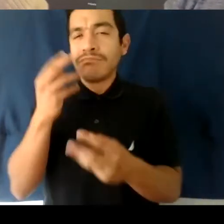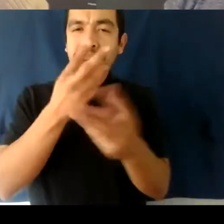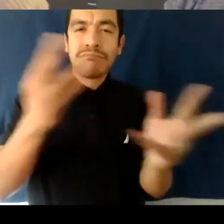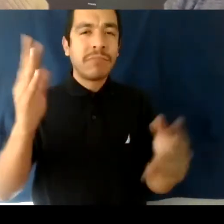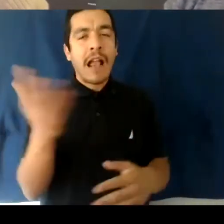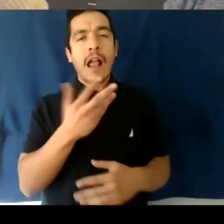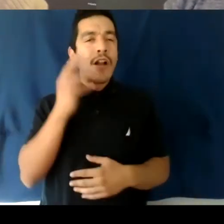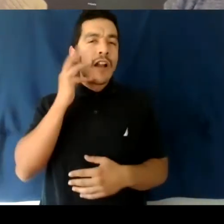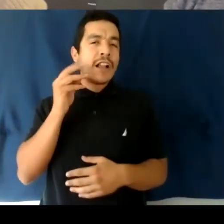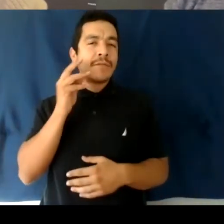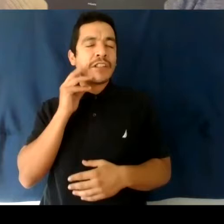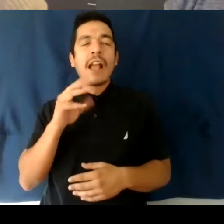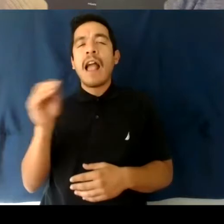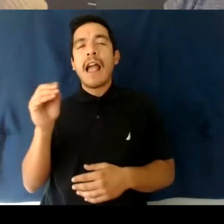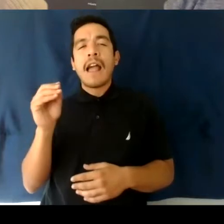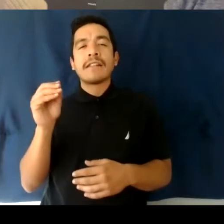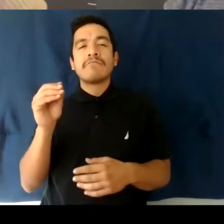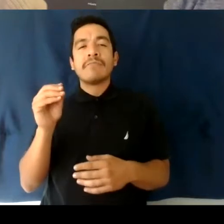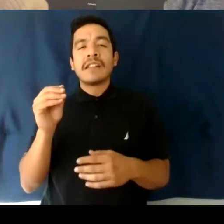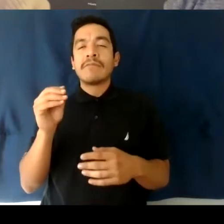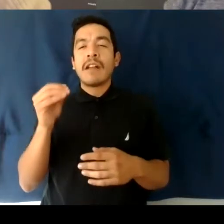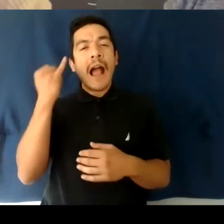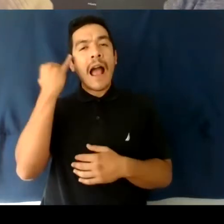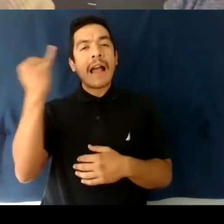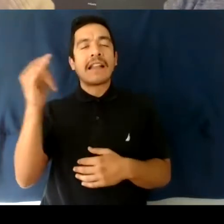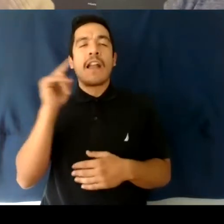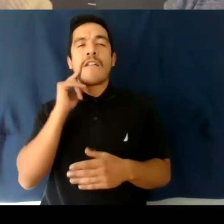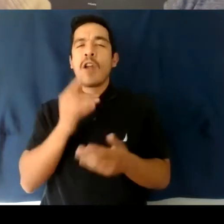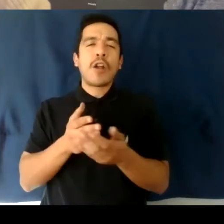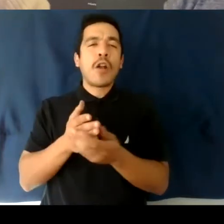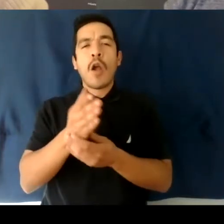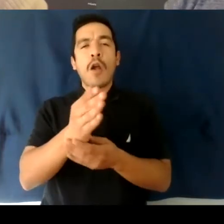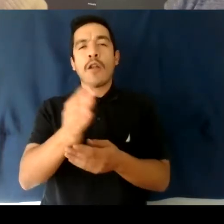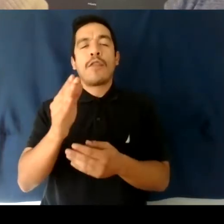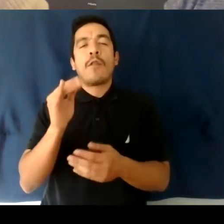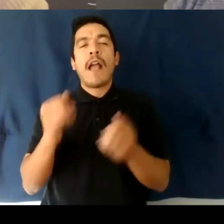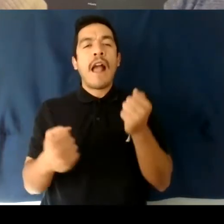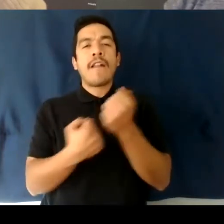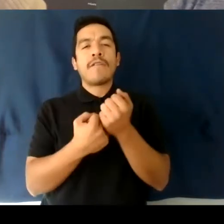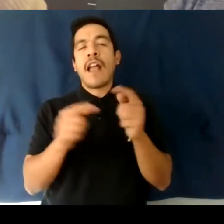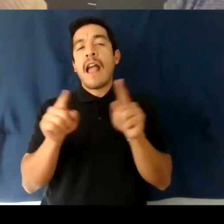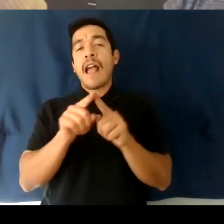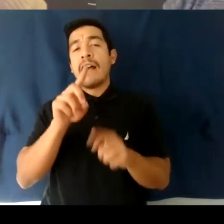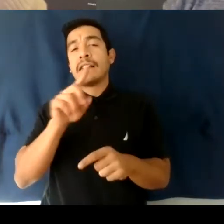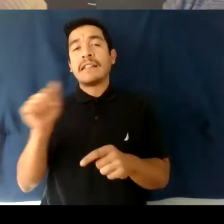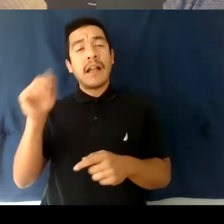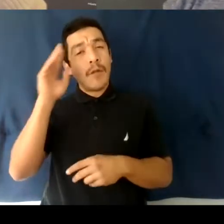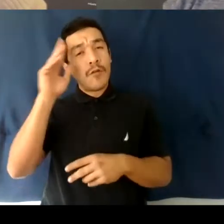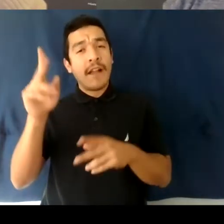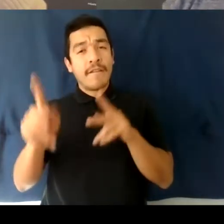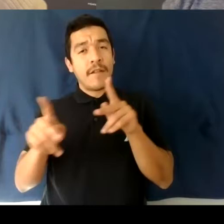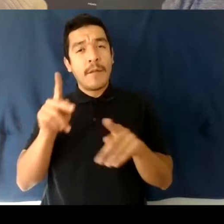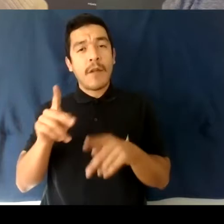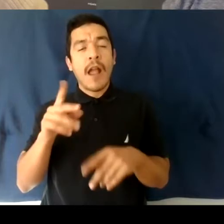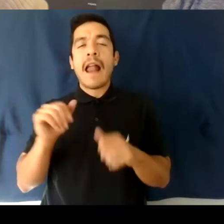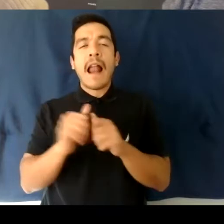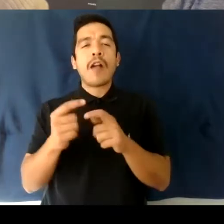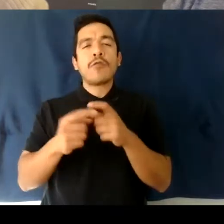for navigating advocacy as disabled creatives and how to sort of handle that inevitable burnout feeling that comes with